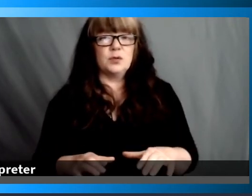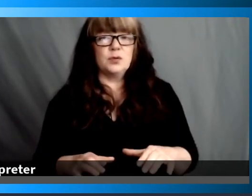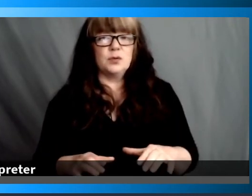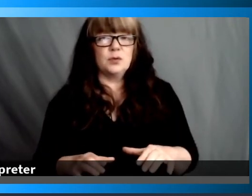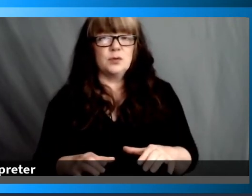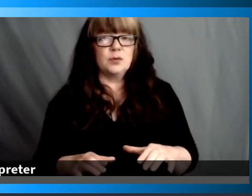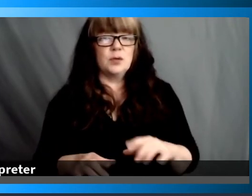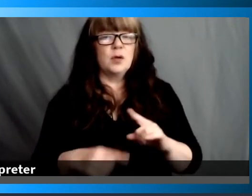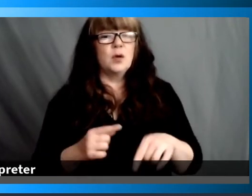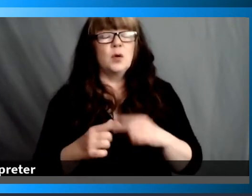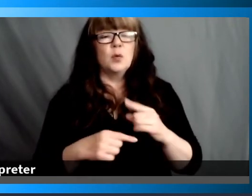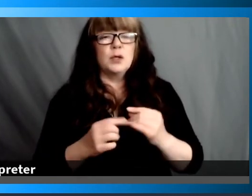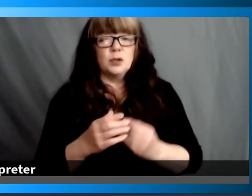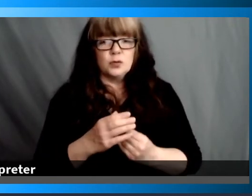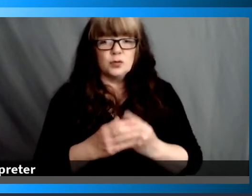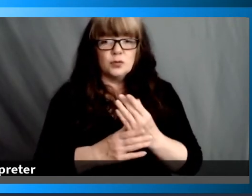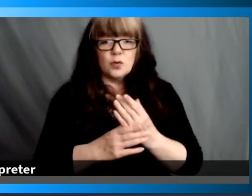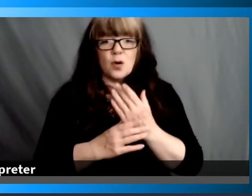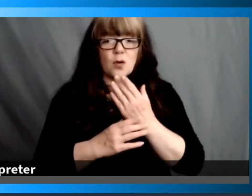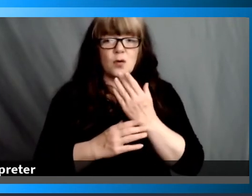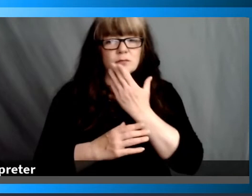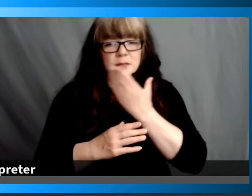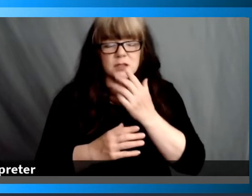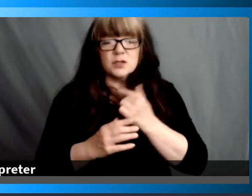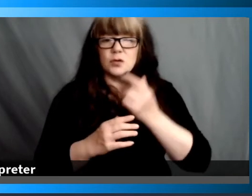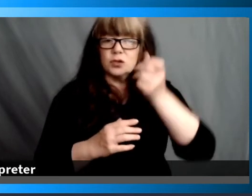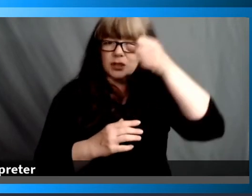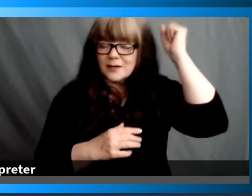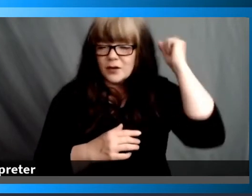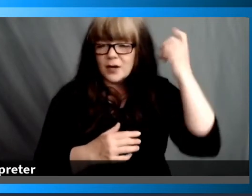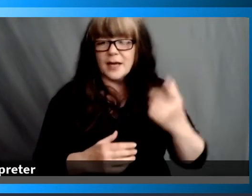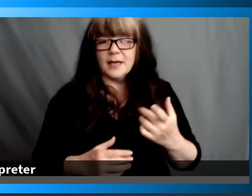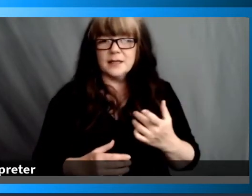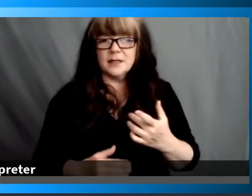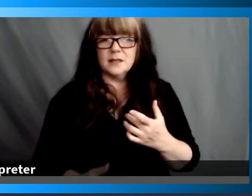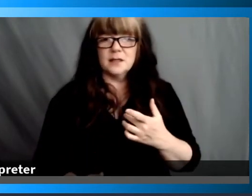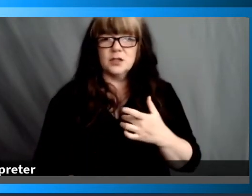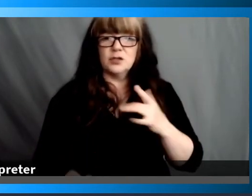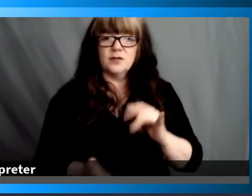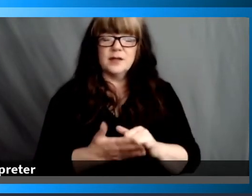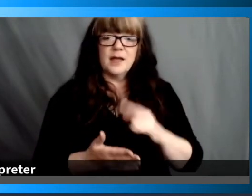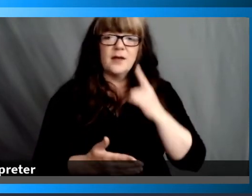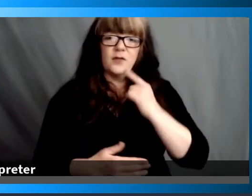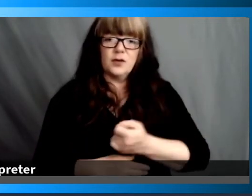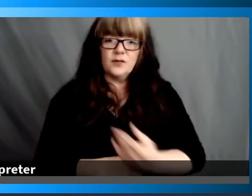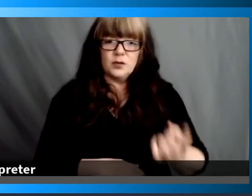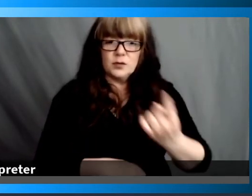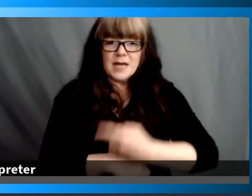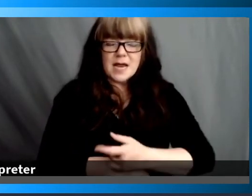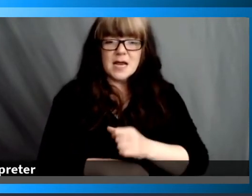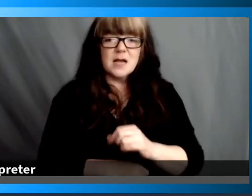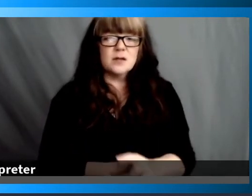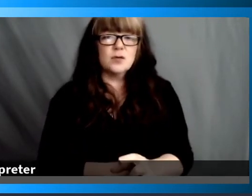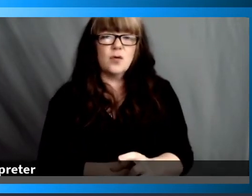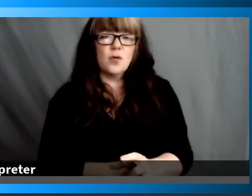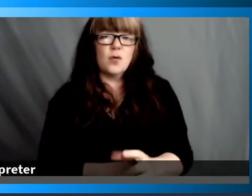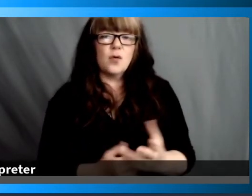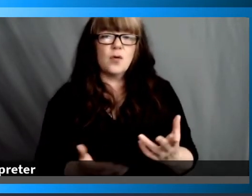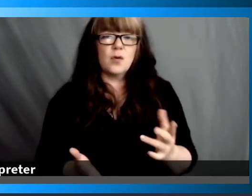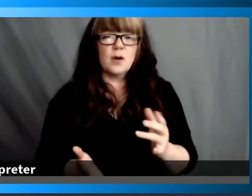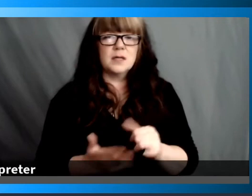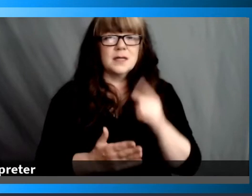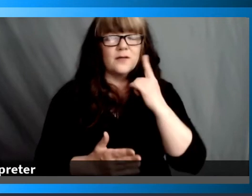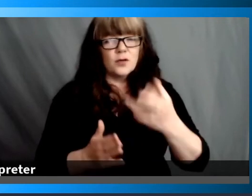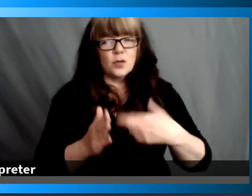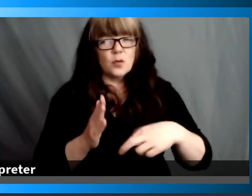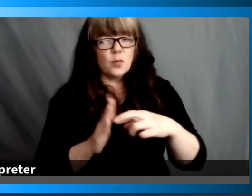out your beard or when you do shave your head, do you feel it for days on end or do you just like, is it for the role?